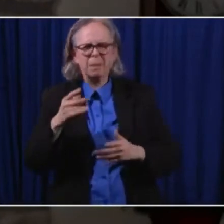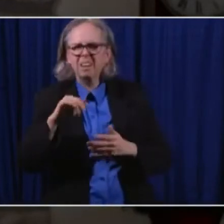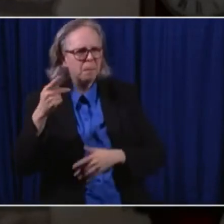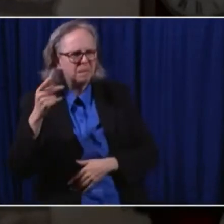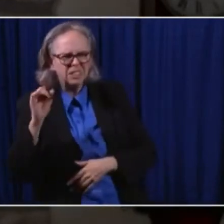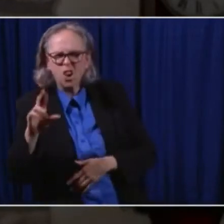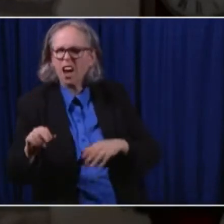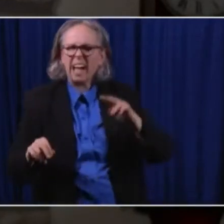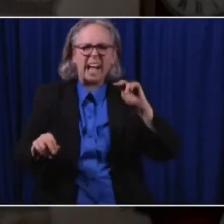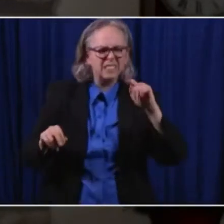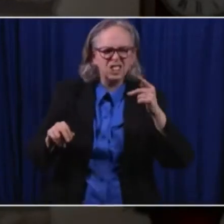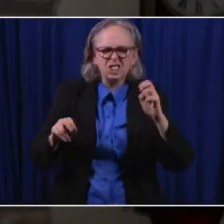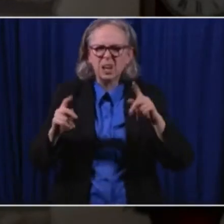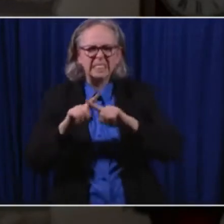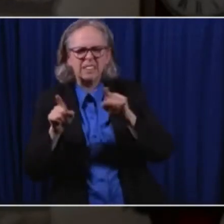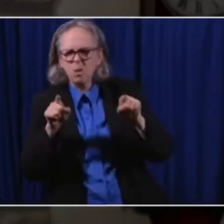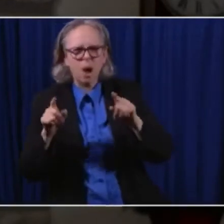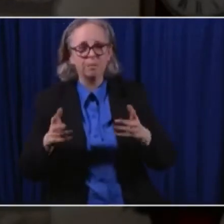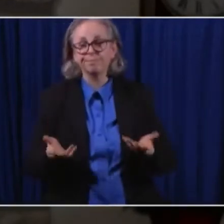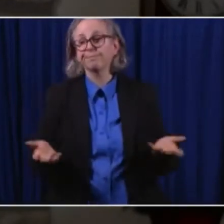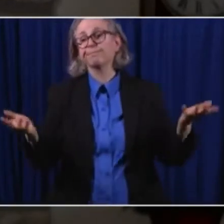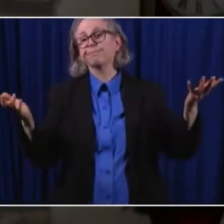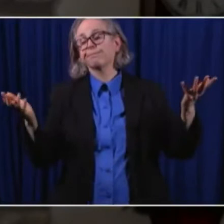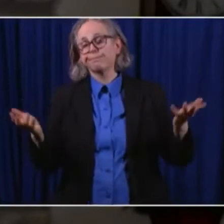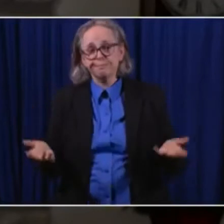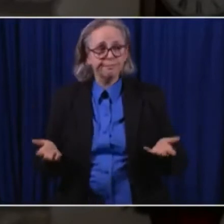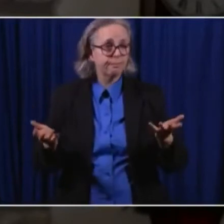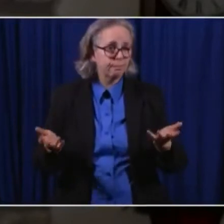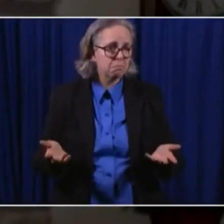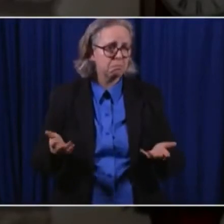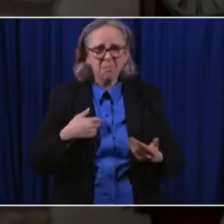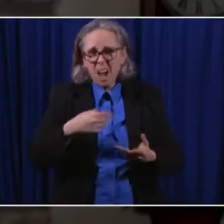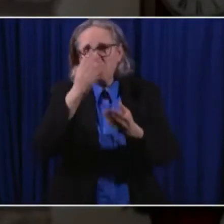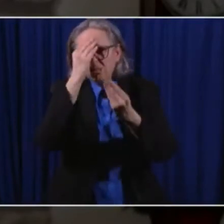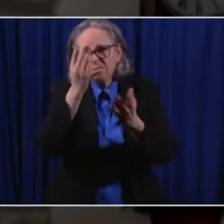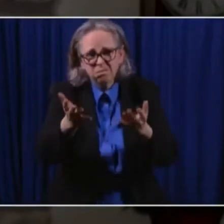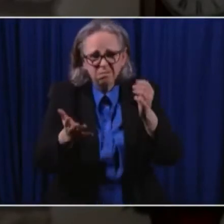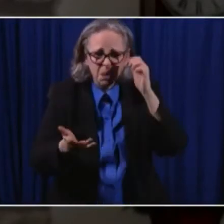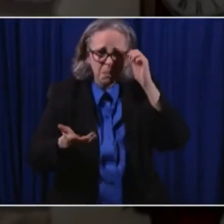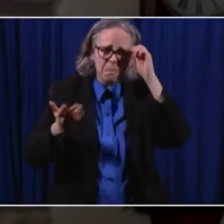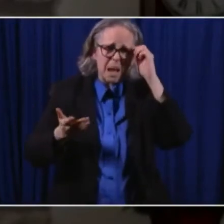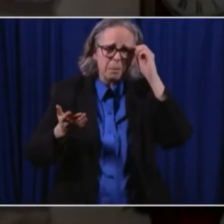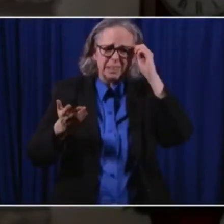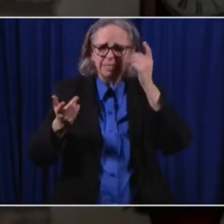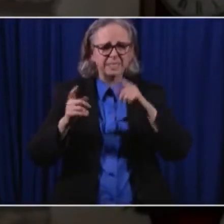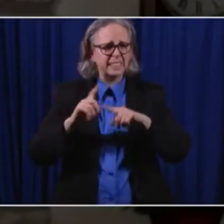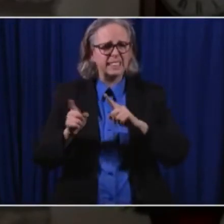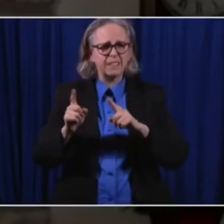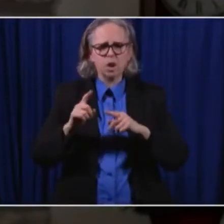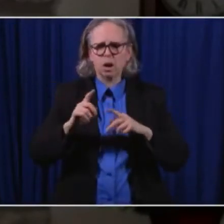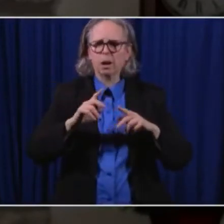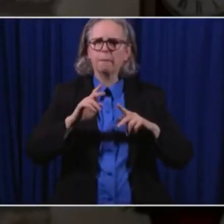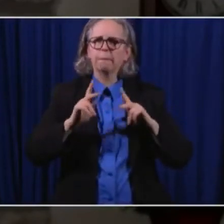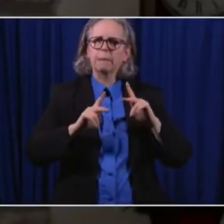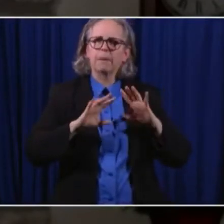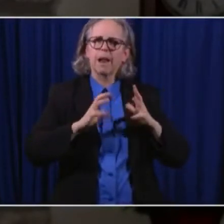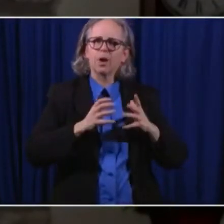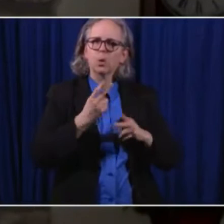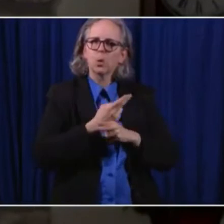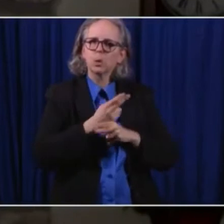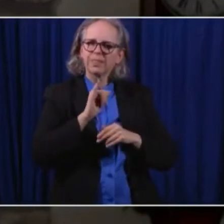may be reasons, but certainly one reason is it might be a different population. You're seeing the antigen test,